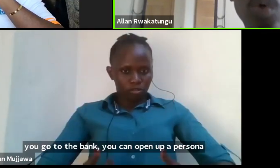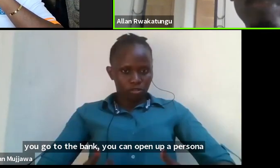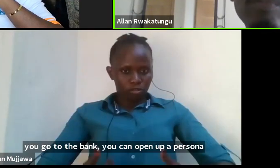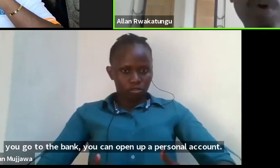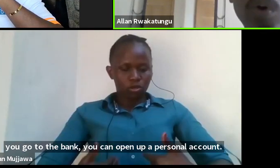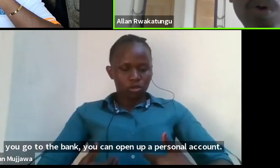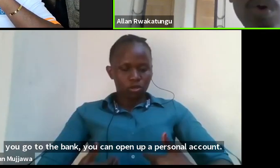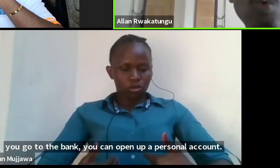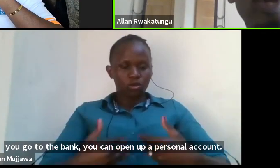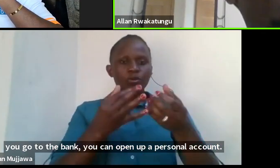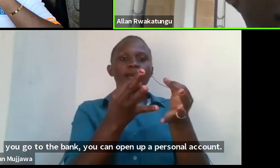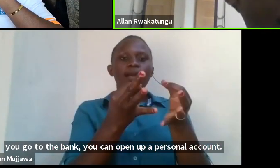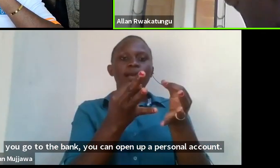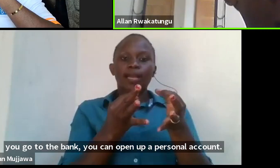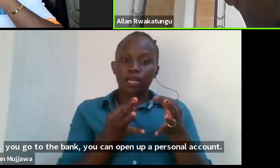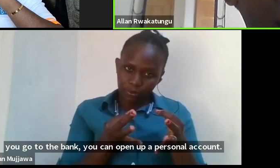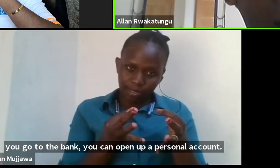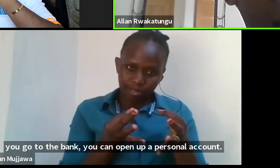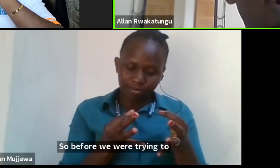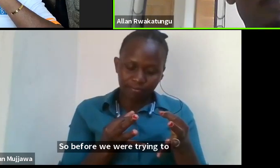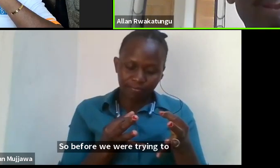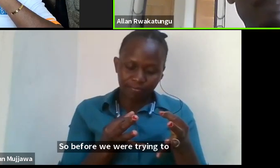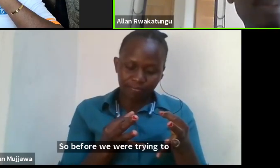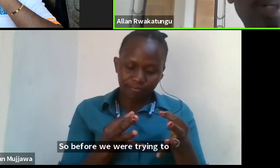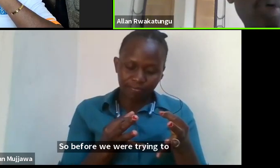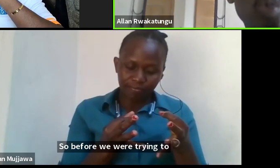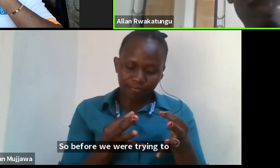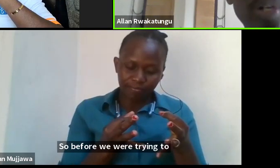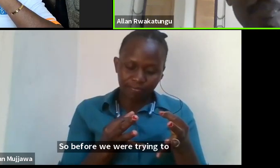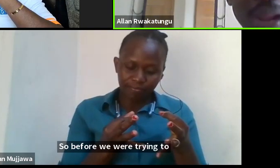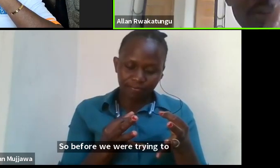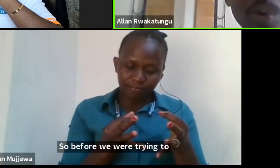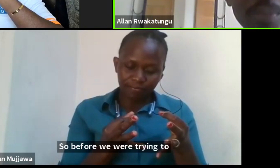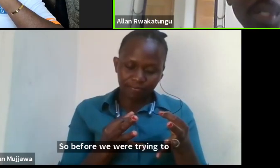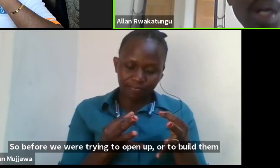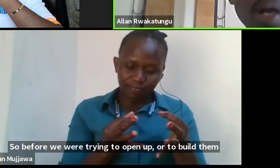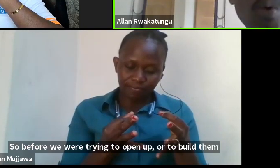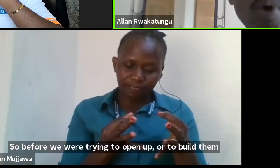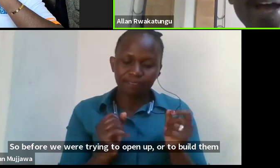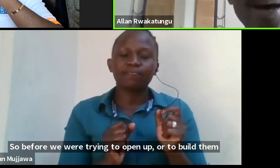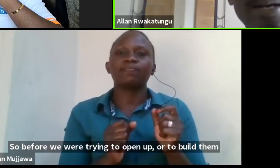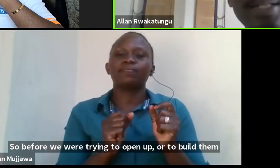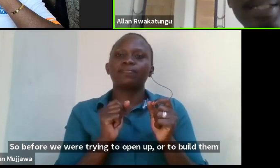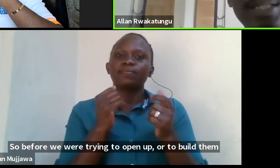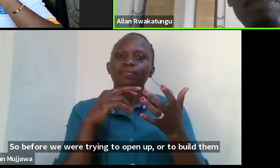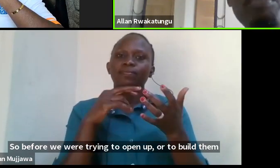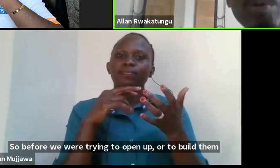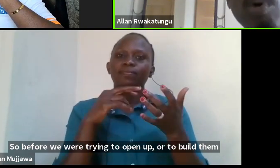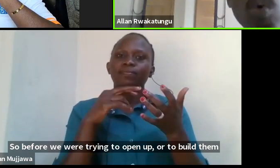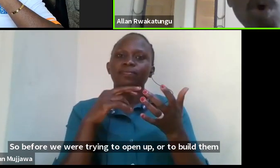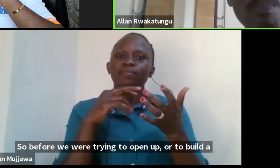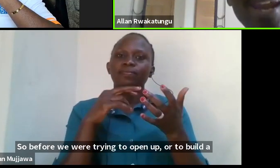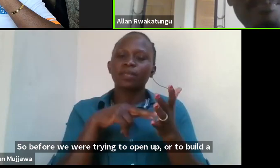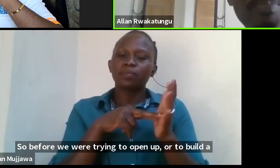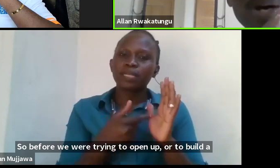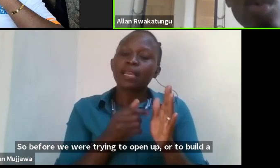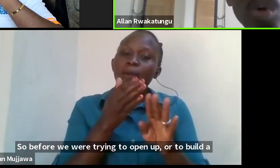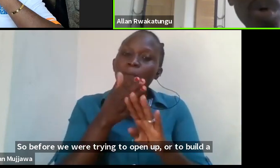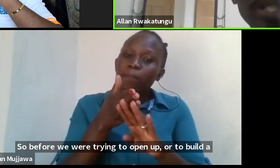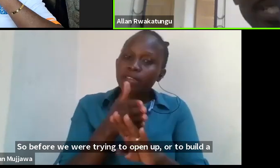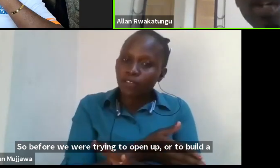So before, we were trying to open up or to build a platform where people could open